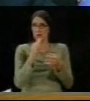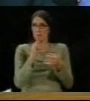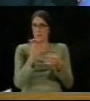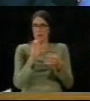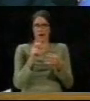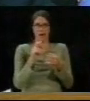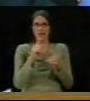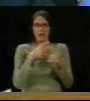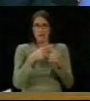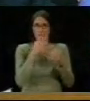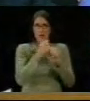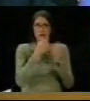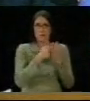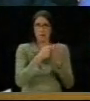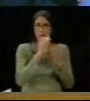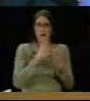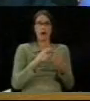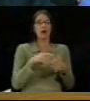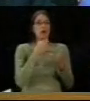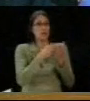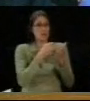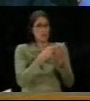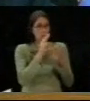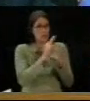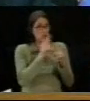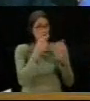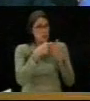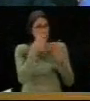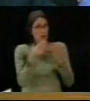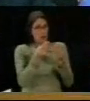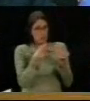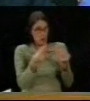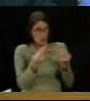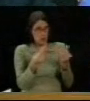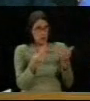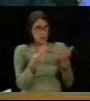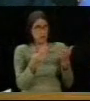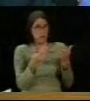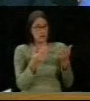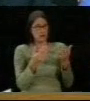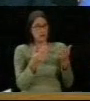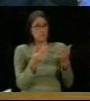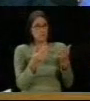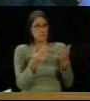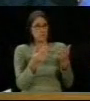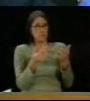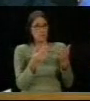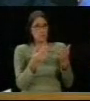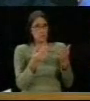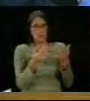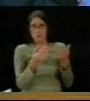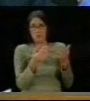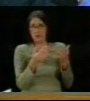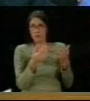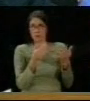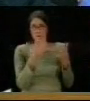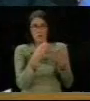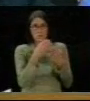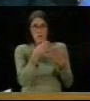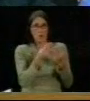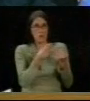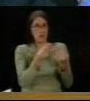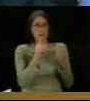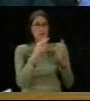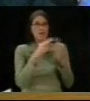I'm sorry, I didn't understand the question. The money that was used to purchase the land has purchased the land. And this